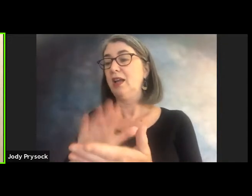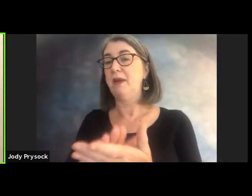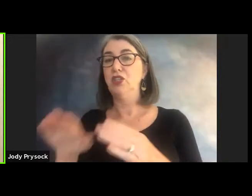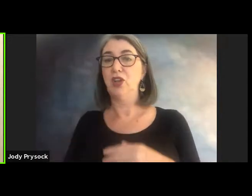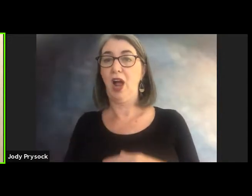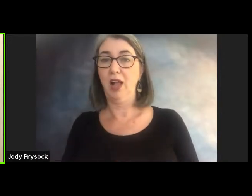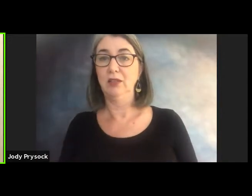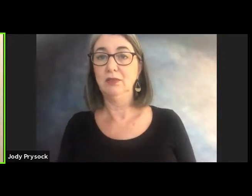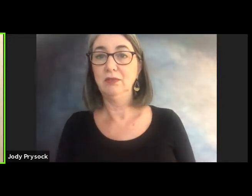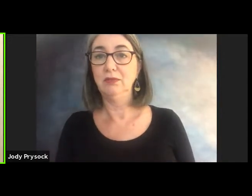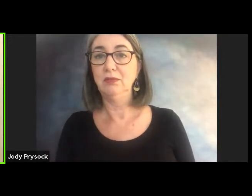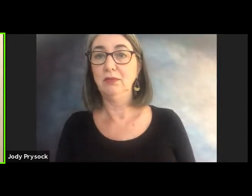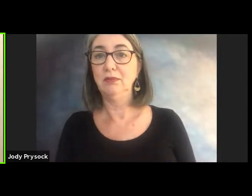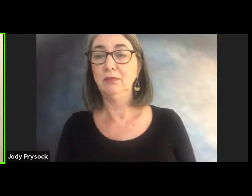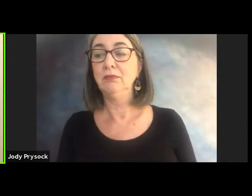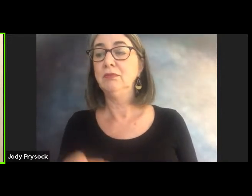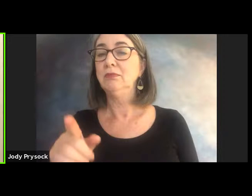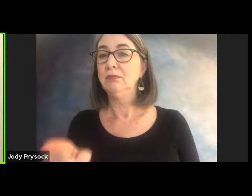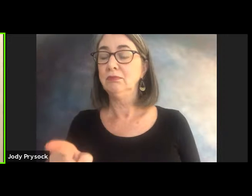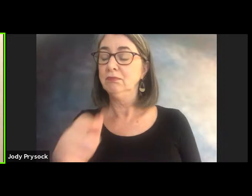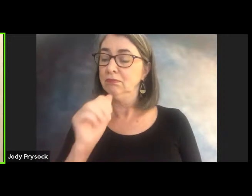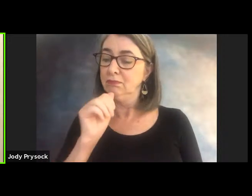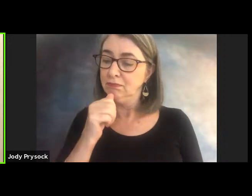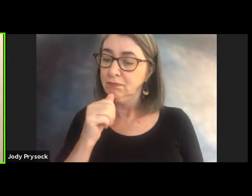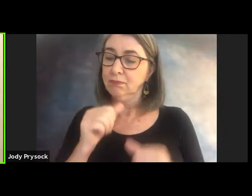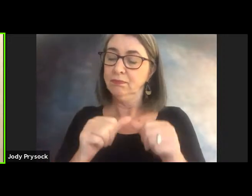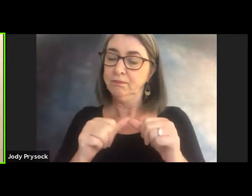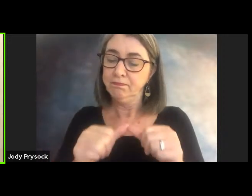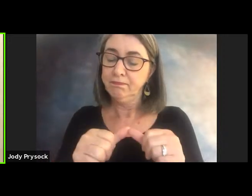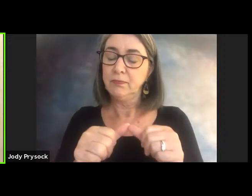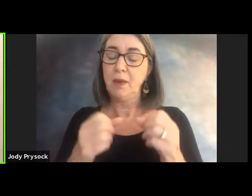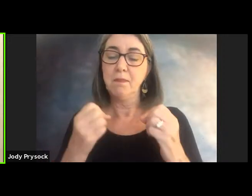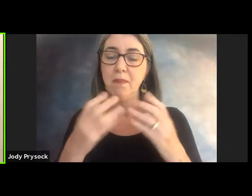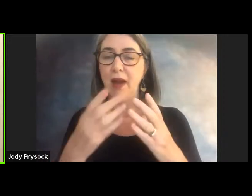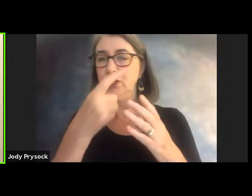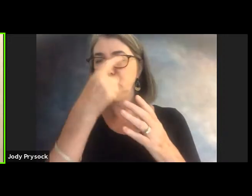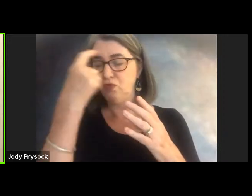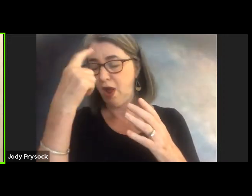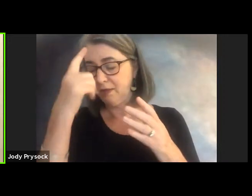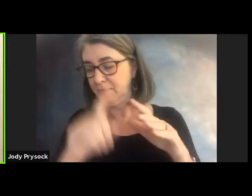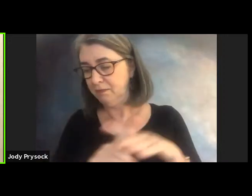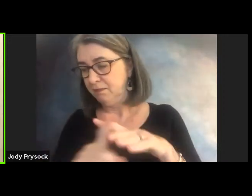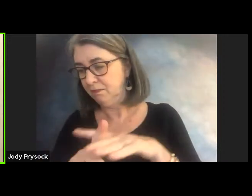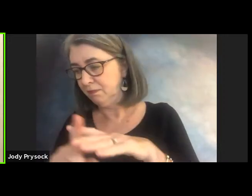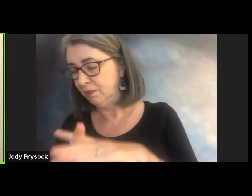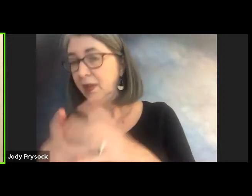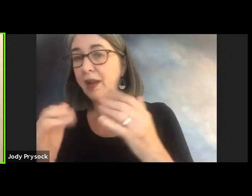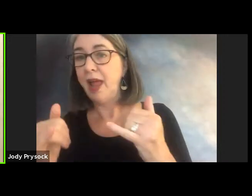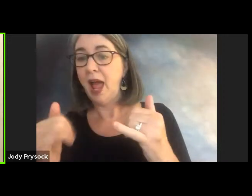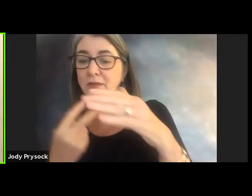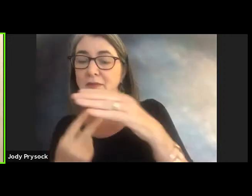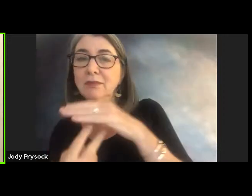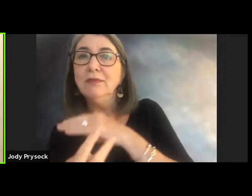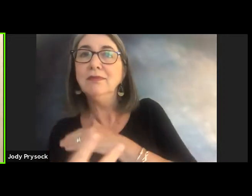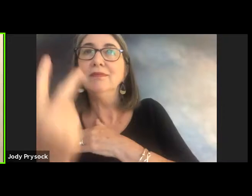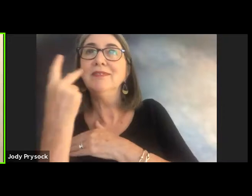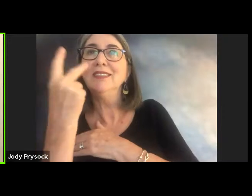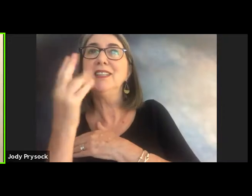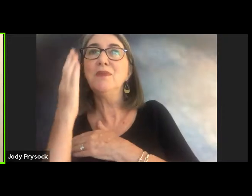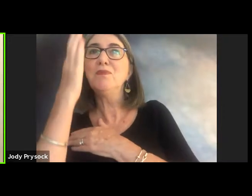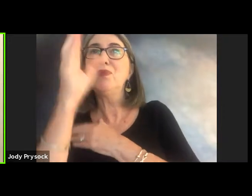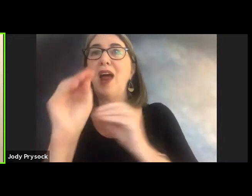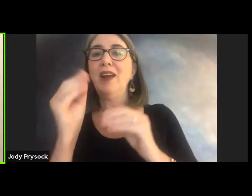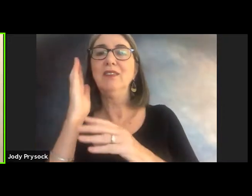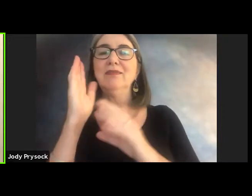child. She persevered through many, many traumas and is now looking toward a brighter future